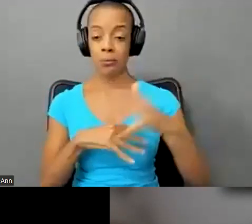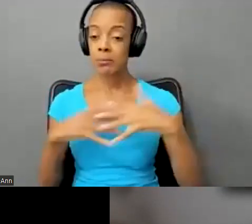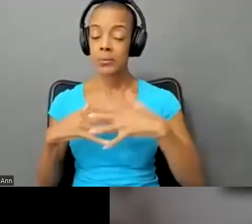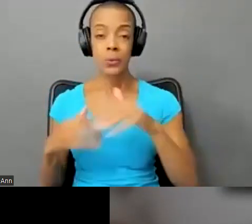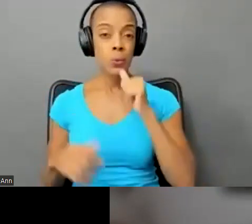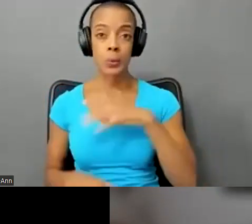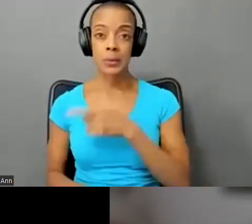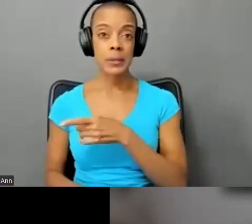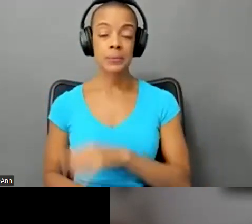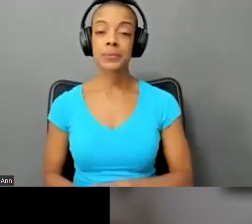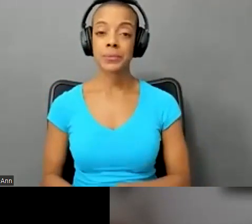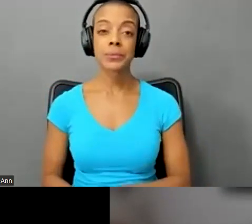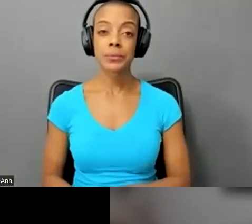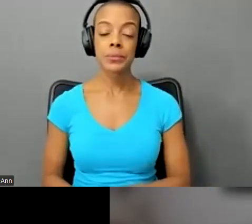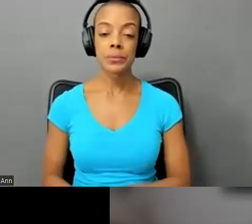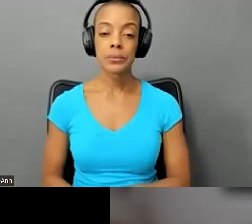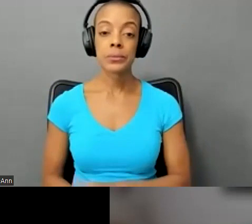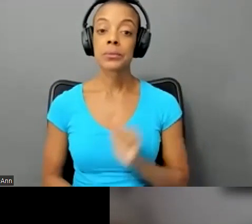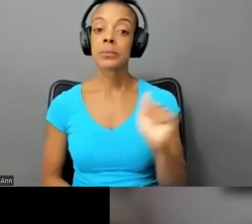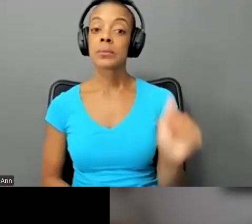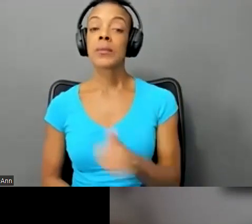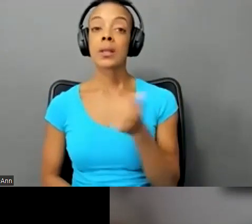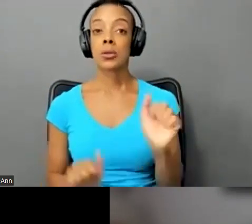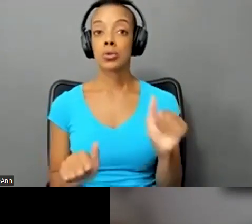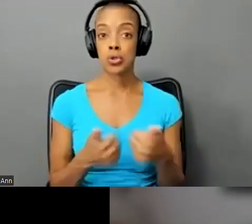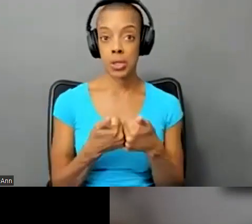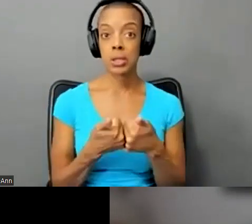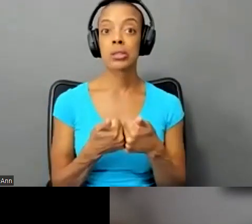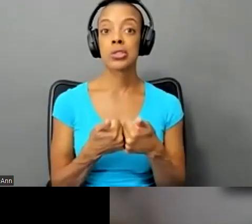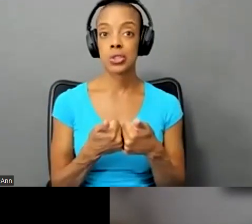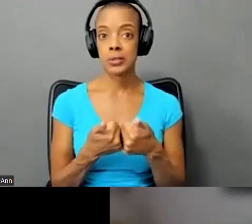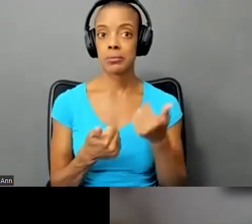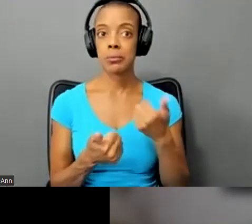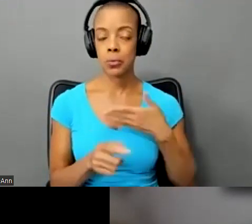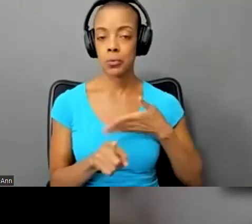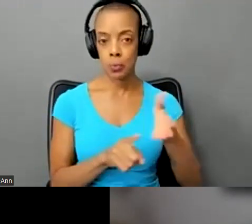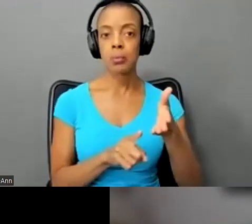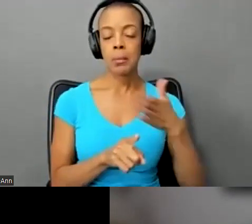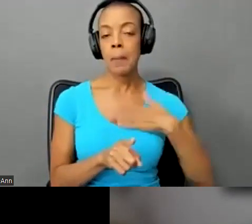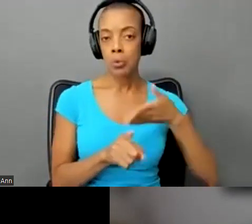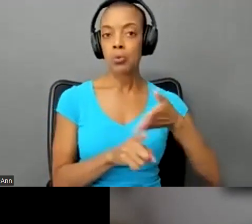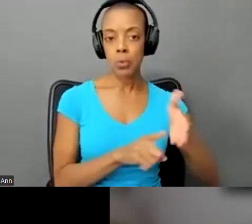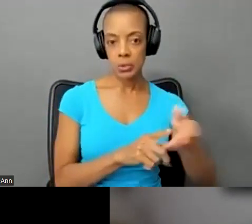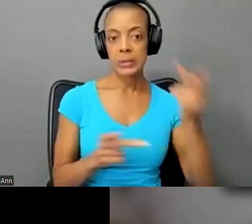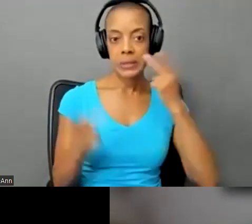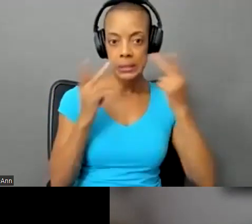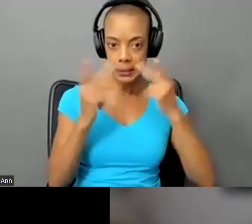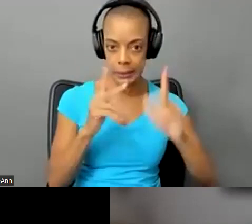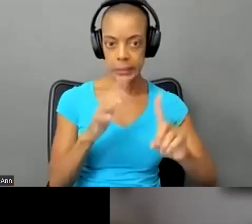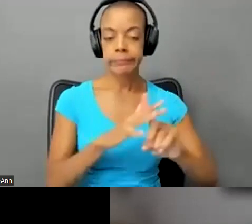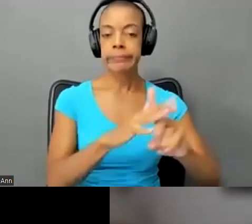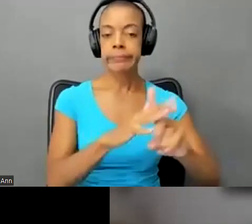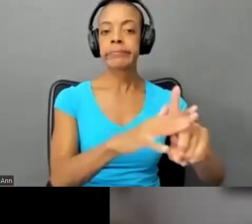another challenge that, you know, again, I've seen throughout my career, and I know, again, colleagues have